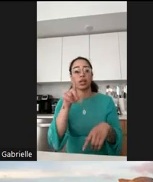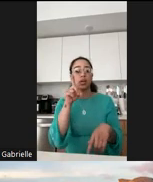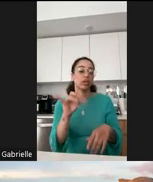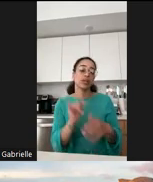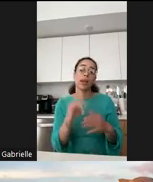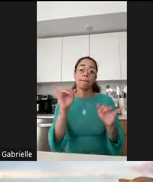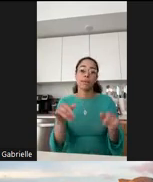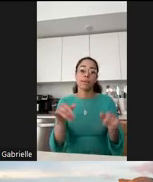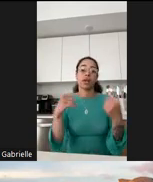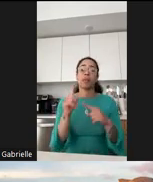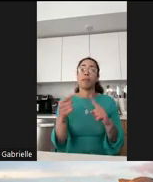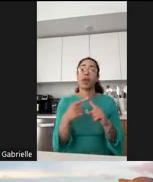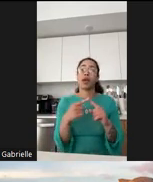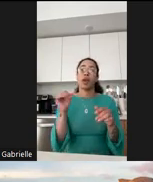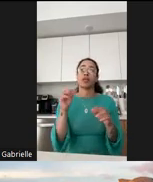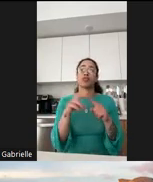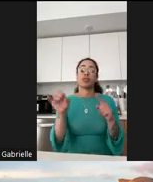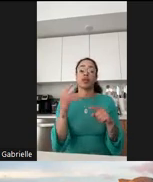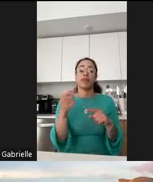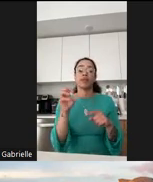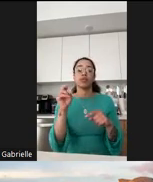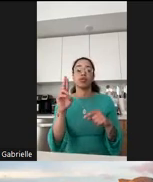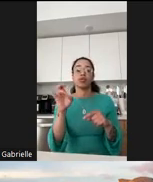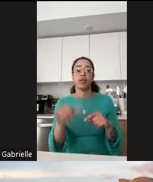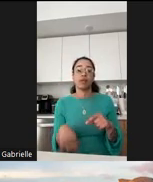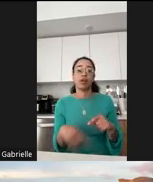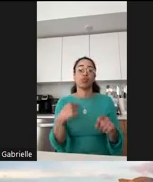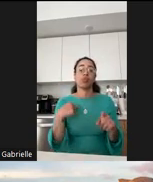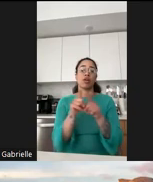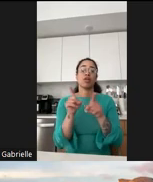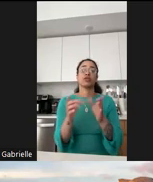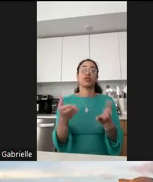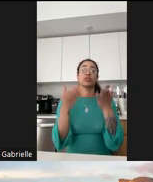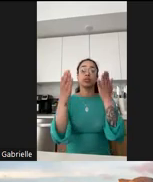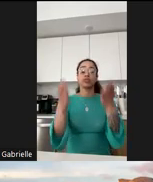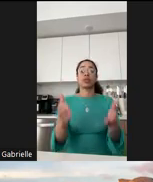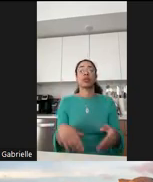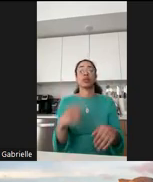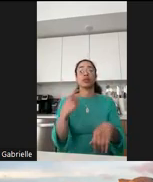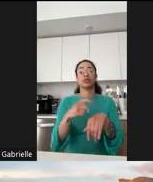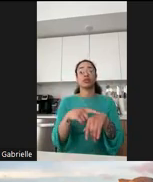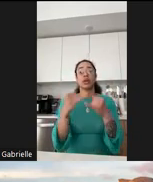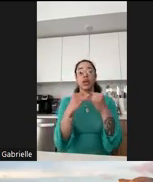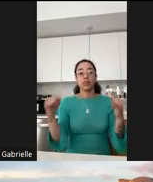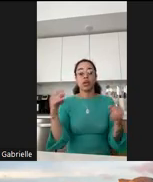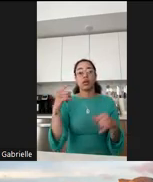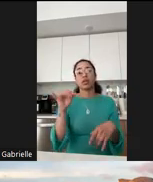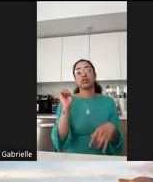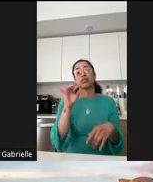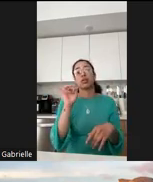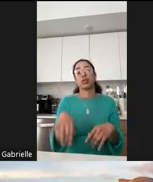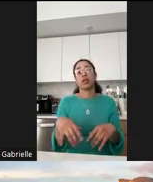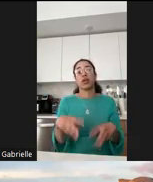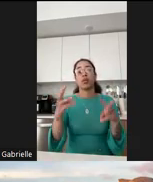as a result of the survey. We've also provided a timeline as well as the survey instrument so that our AAAs are familiar